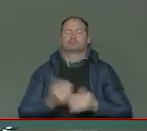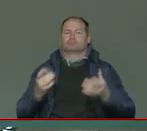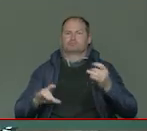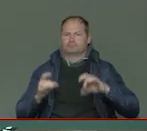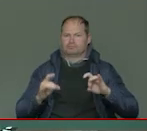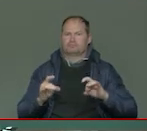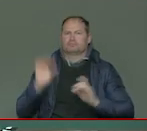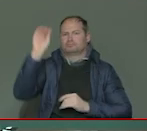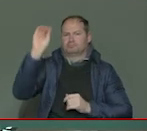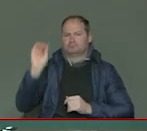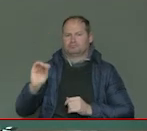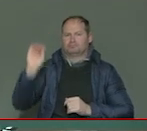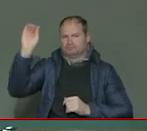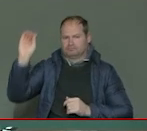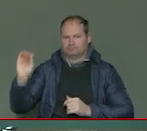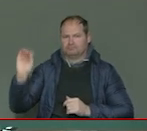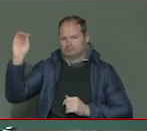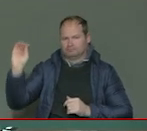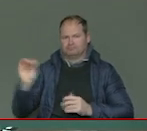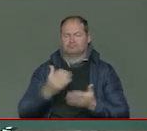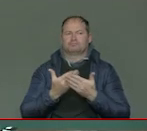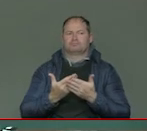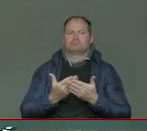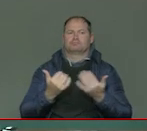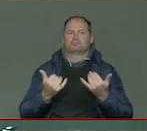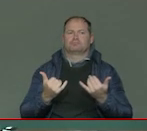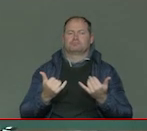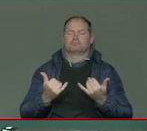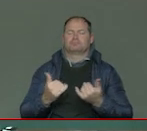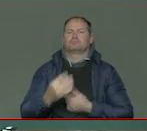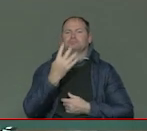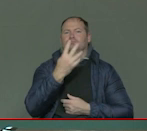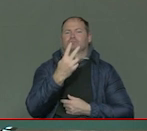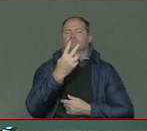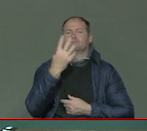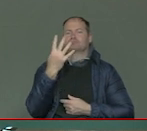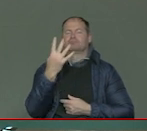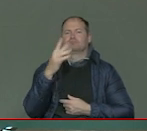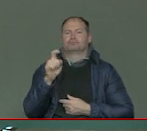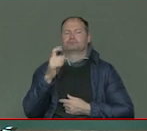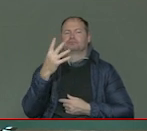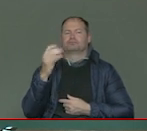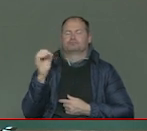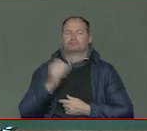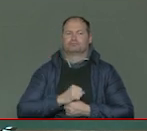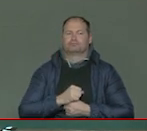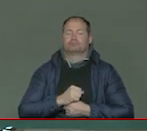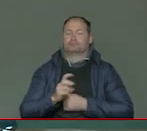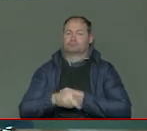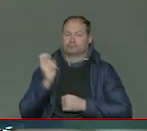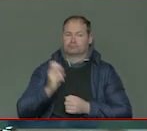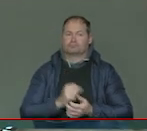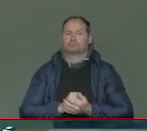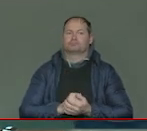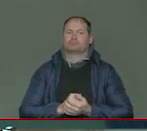that way. If we look at the outstanding deposit of 24,400, which was stolen, the money